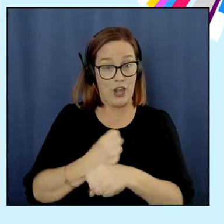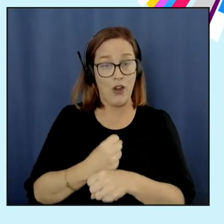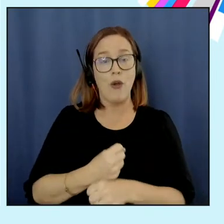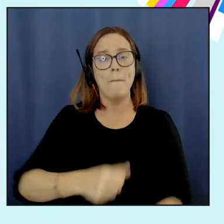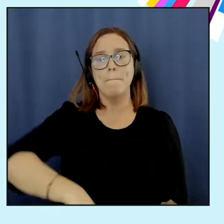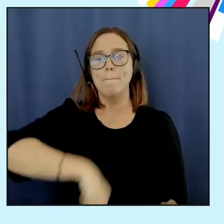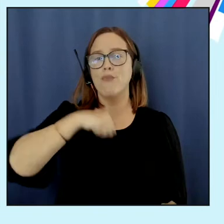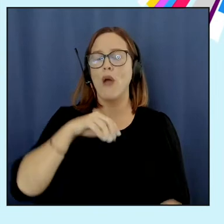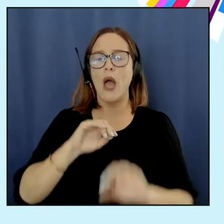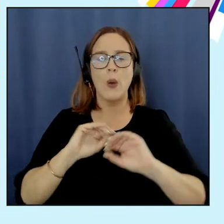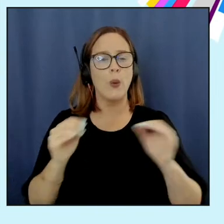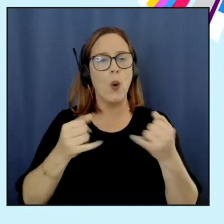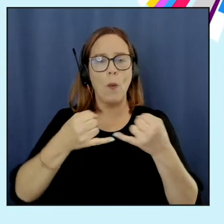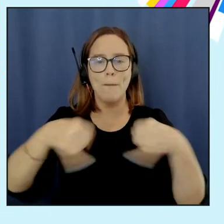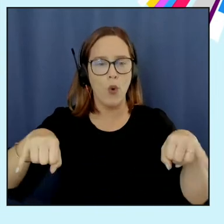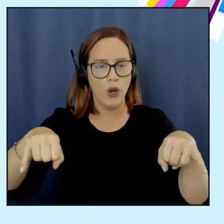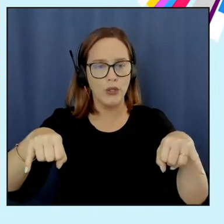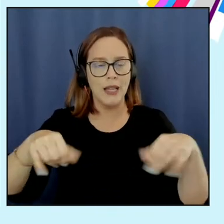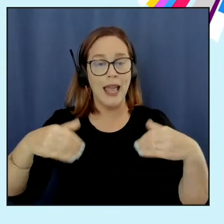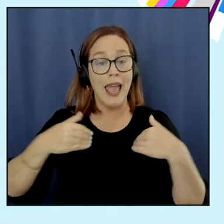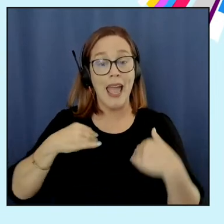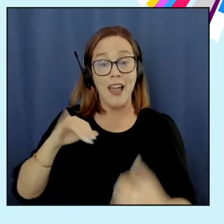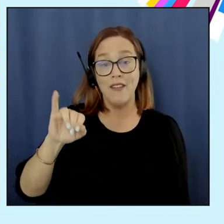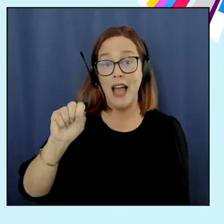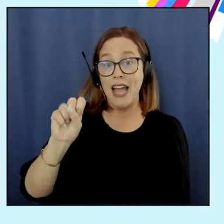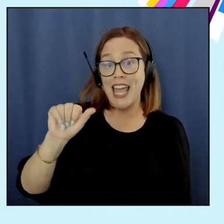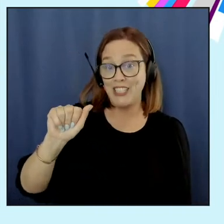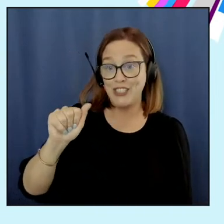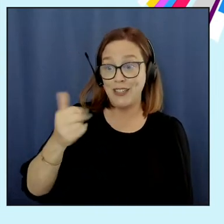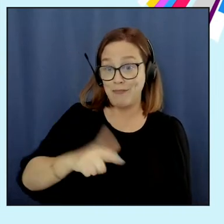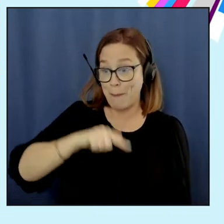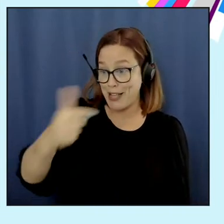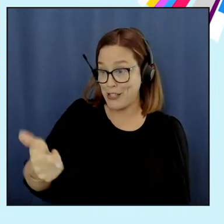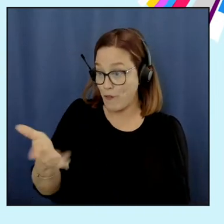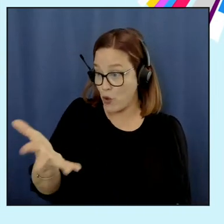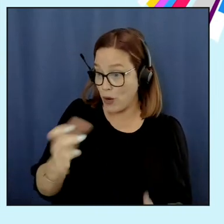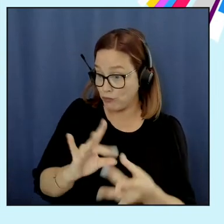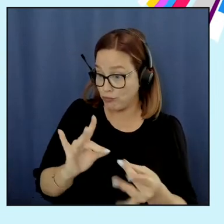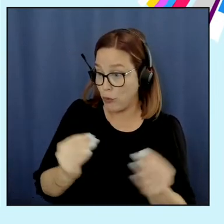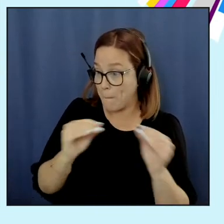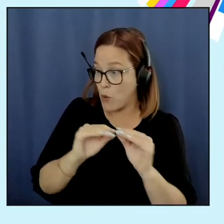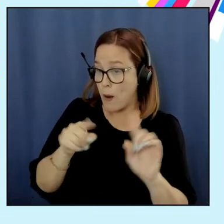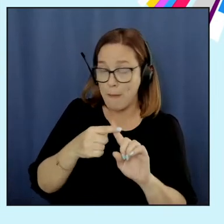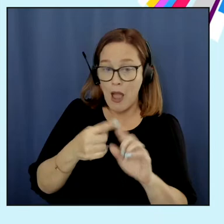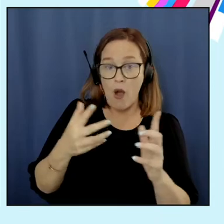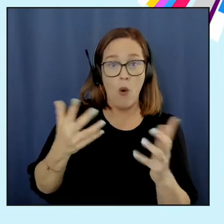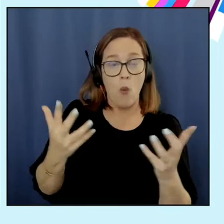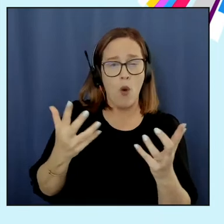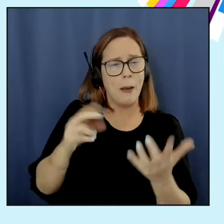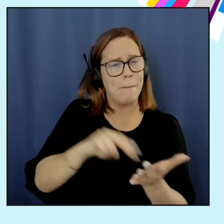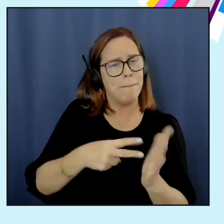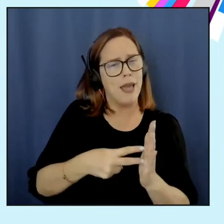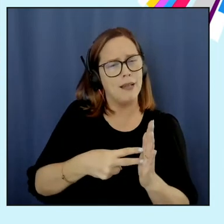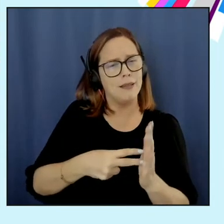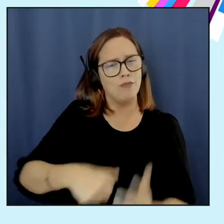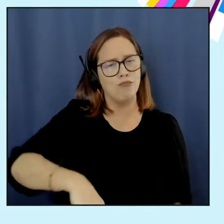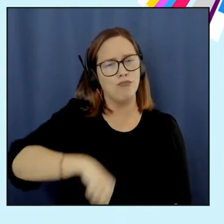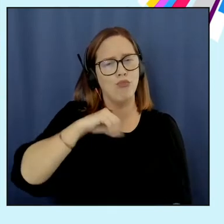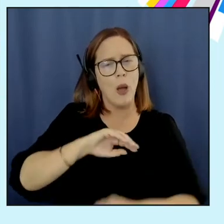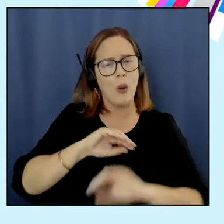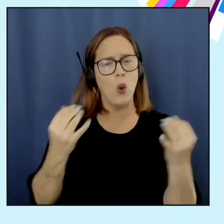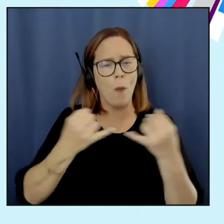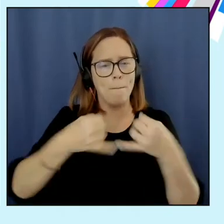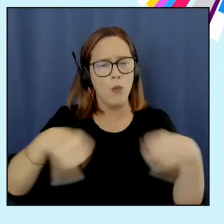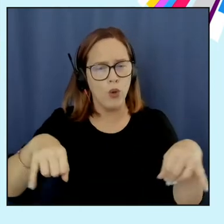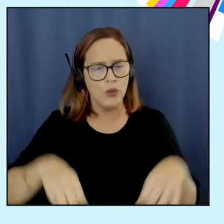behind Pride this year. So I'm going to pass off to Aisha. Can you tell us more about what Pride Has No Borders mean? Awesome.